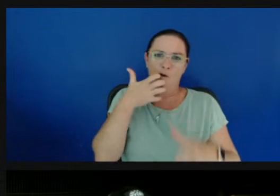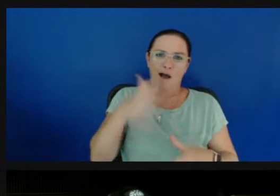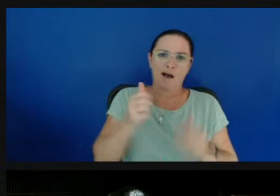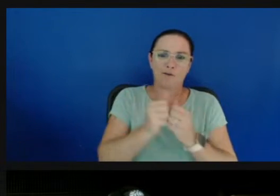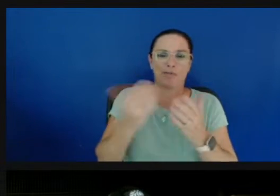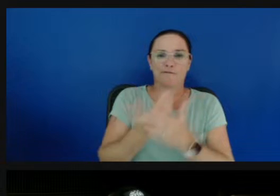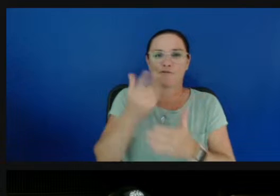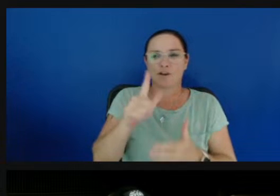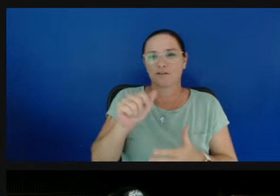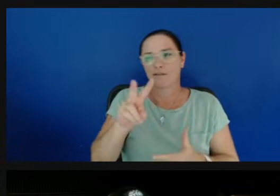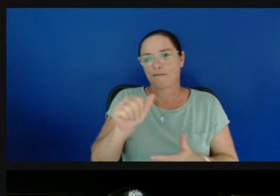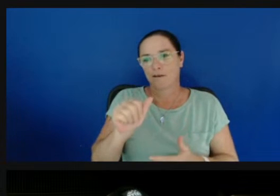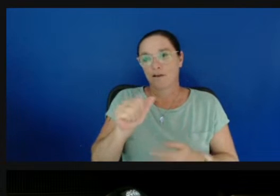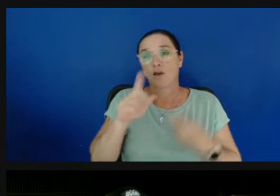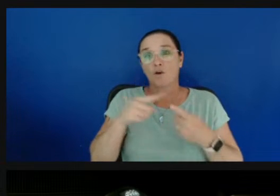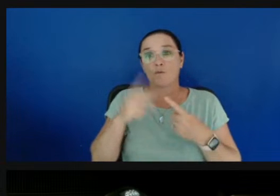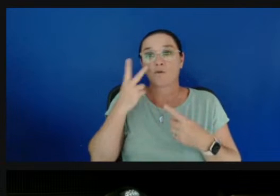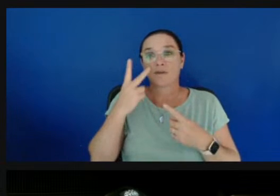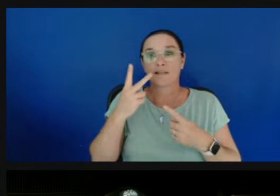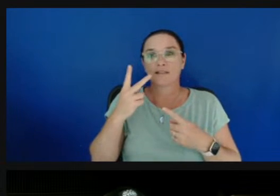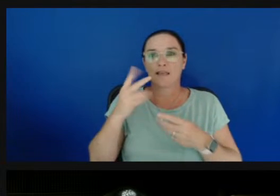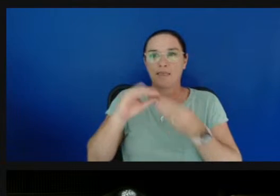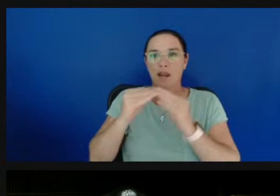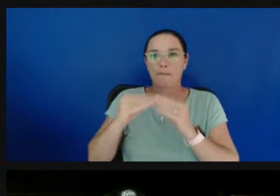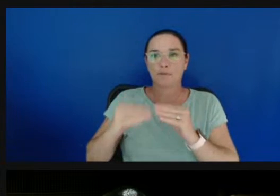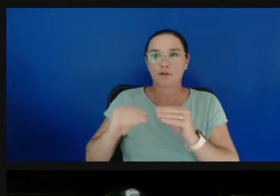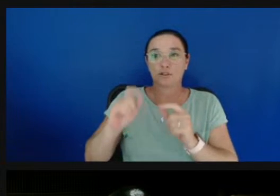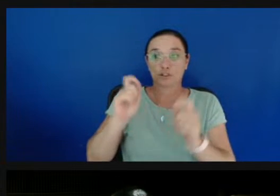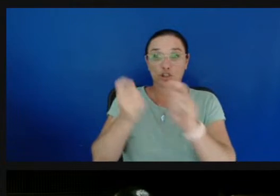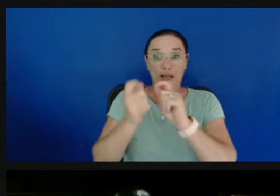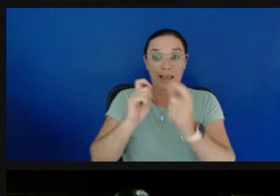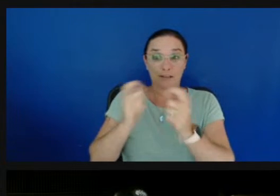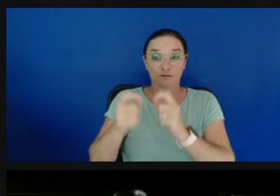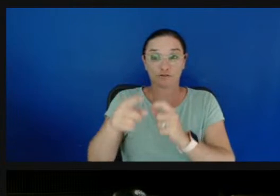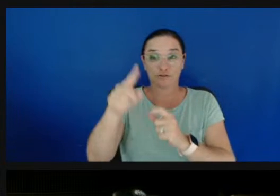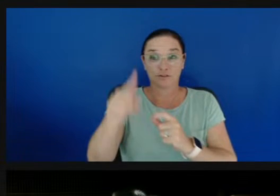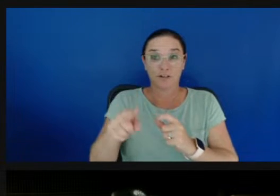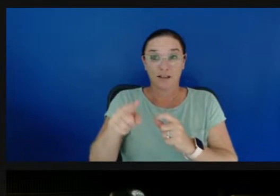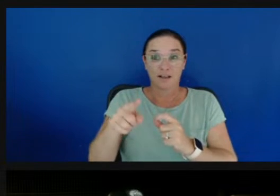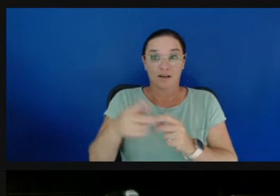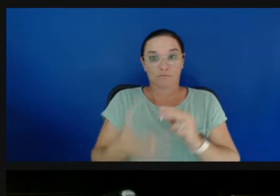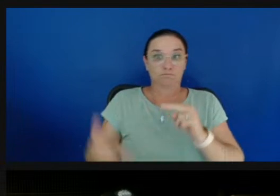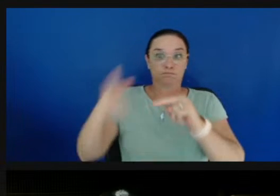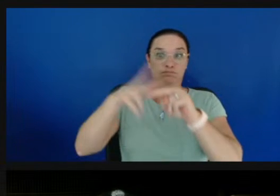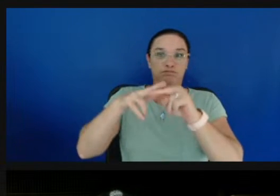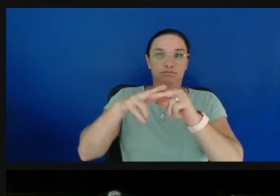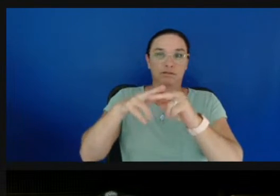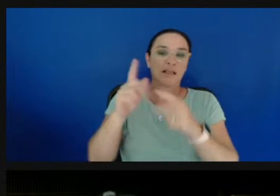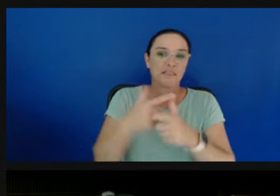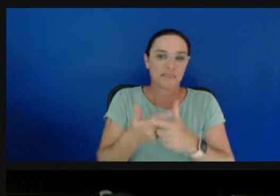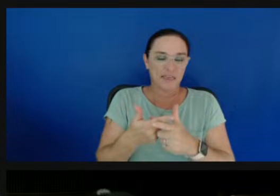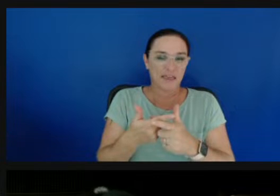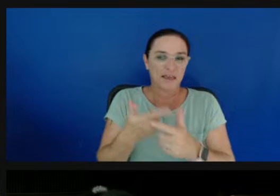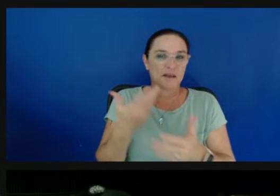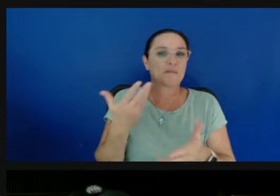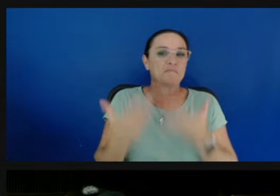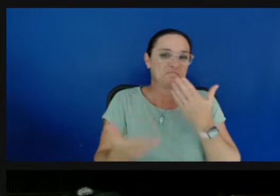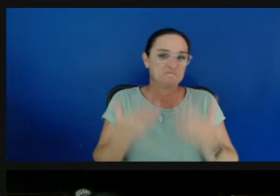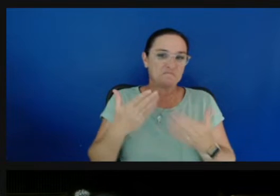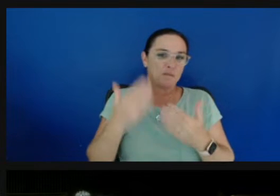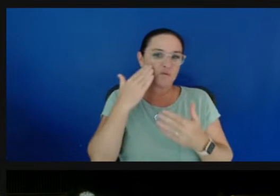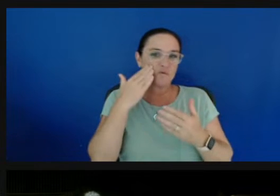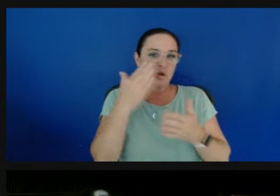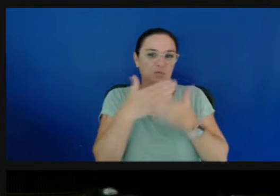up. And when we see the scale change, then we'll have a better indication that something has actually come up, or maybe it won't be as obvious visually,